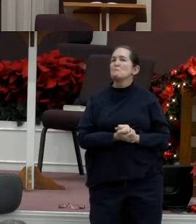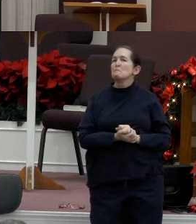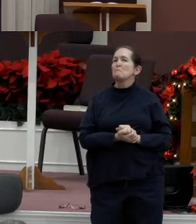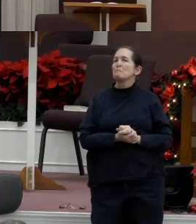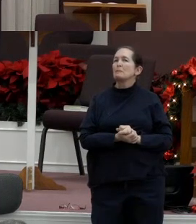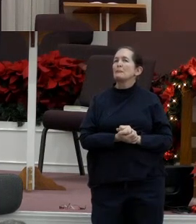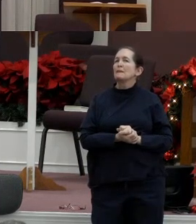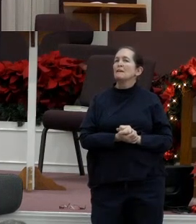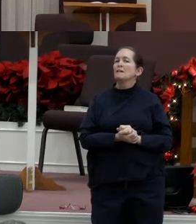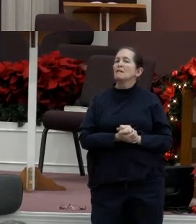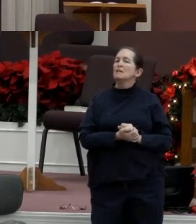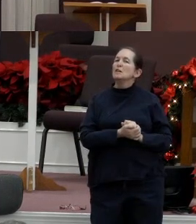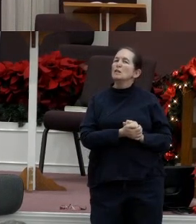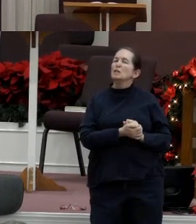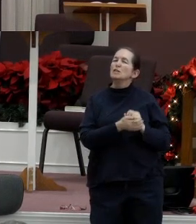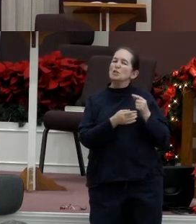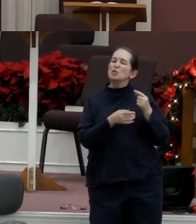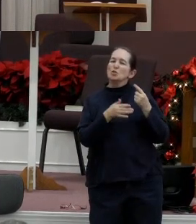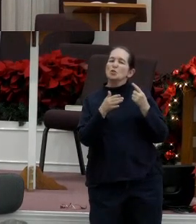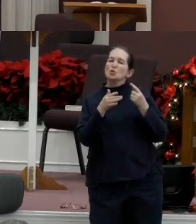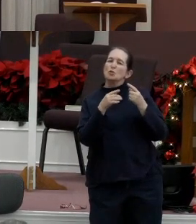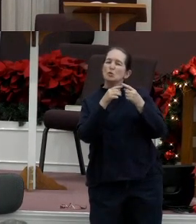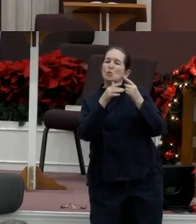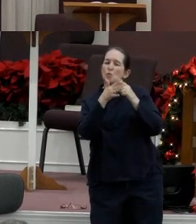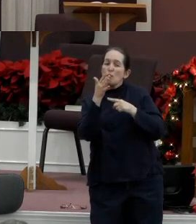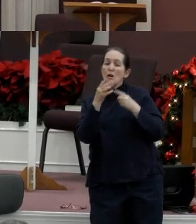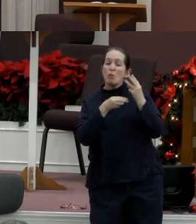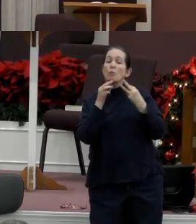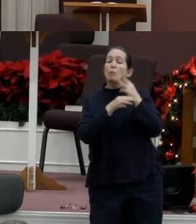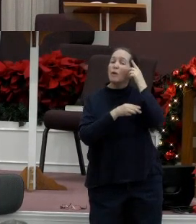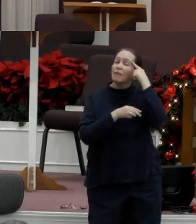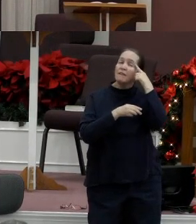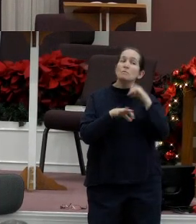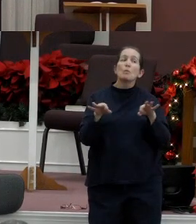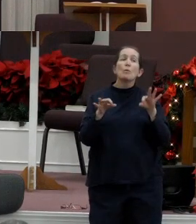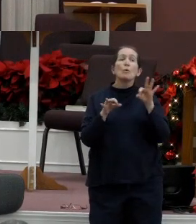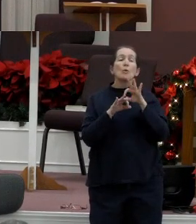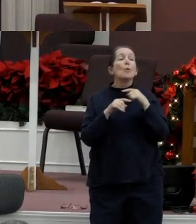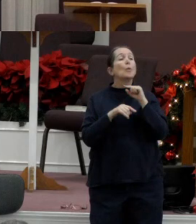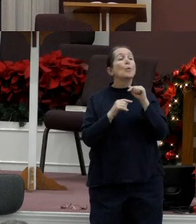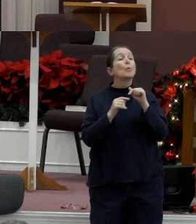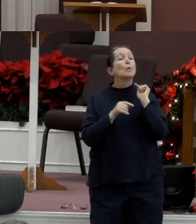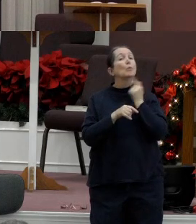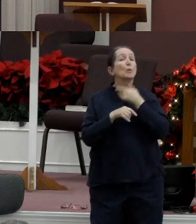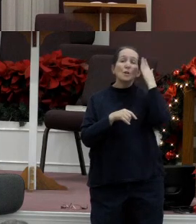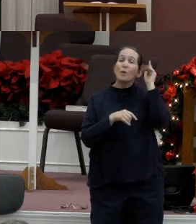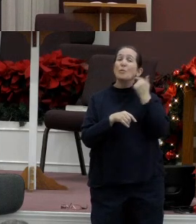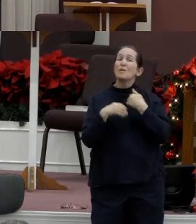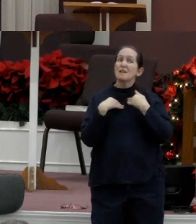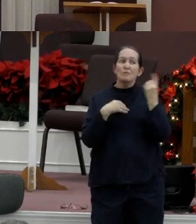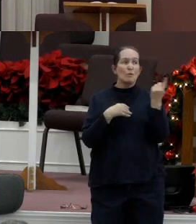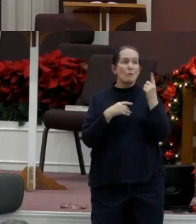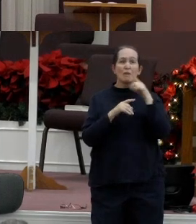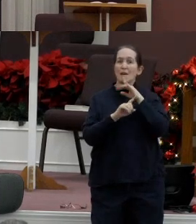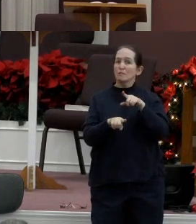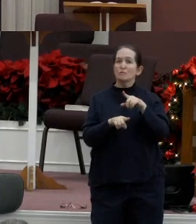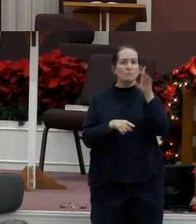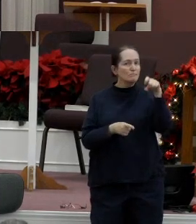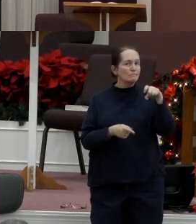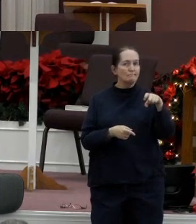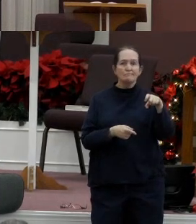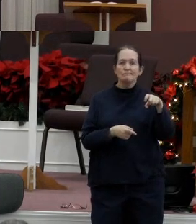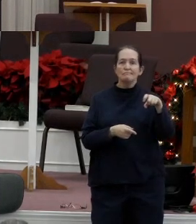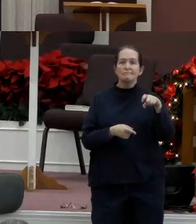to what the world thinks is important, when we know we have the only answer that is needed.